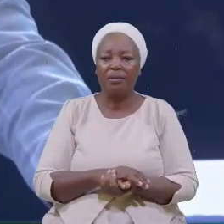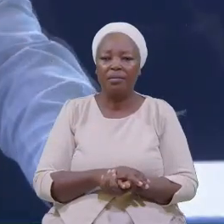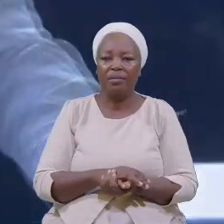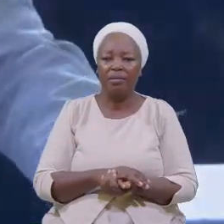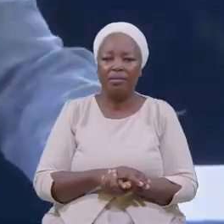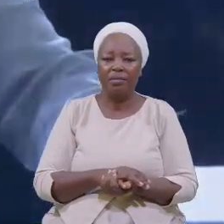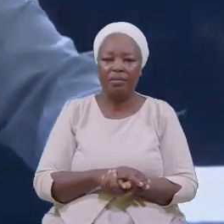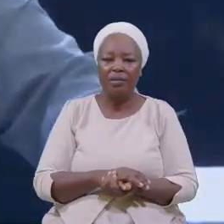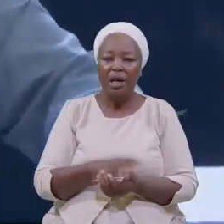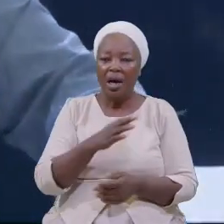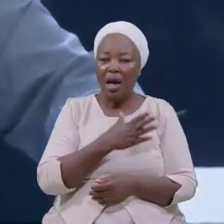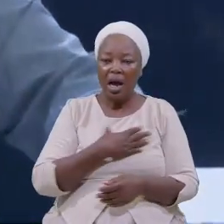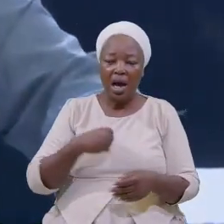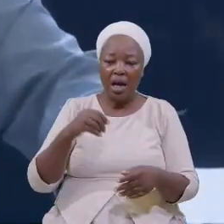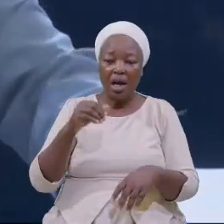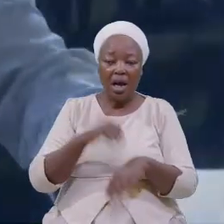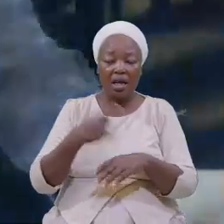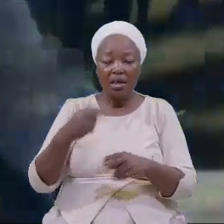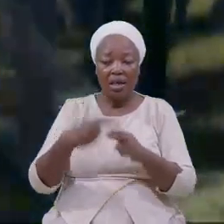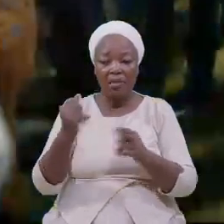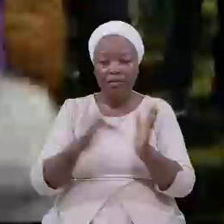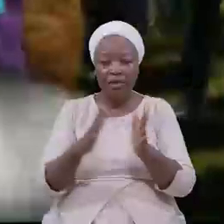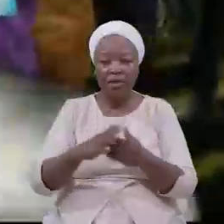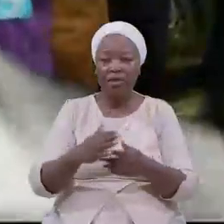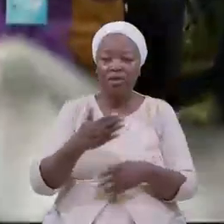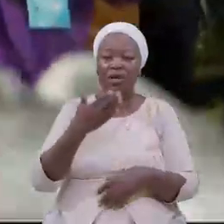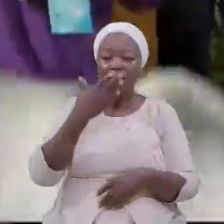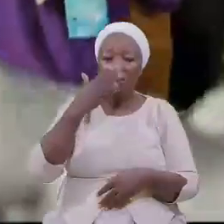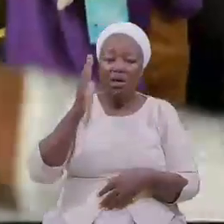Of demons have to go.